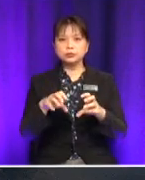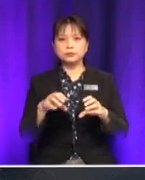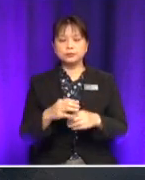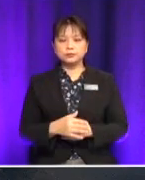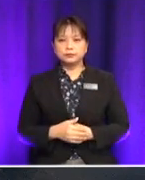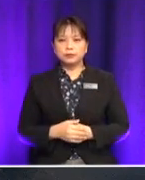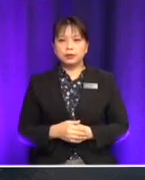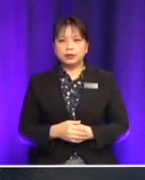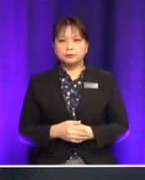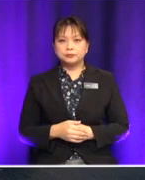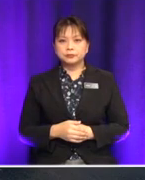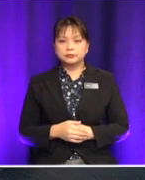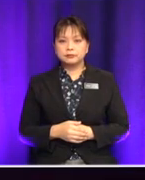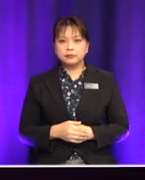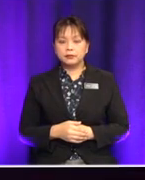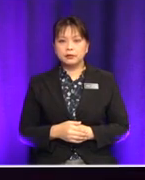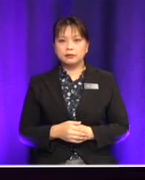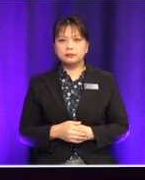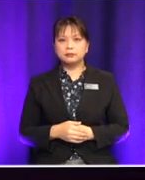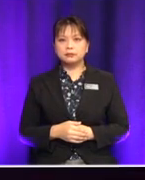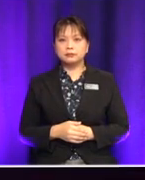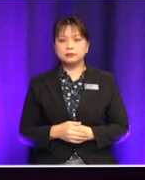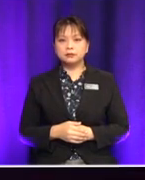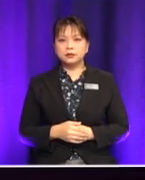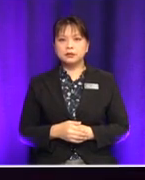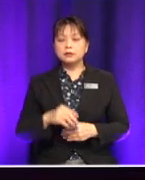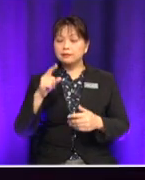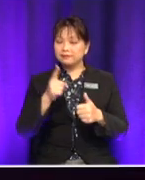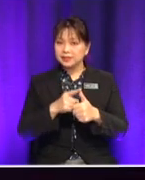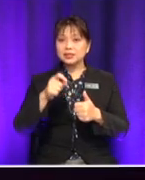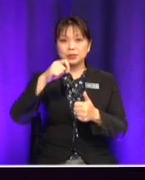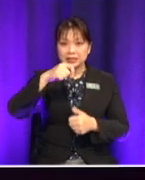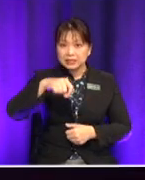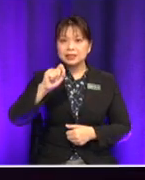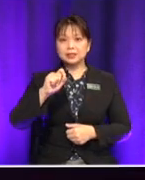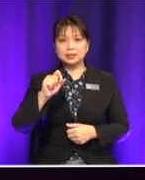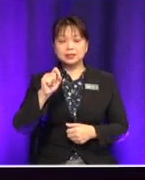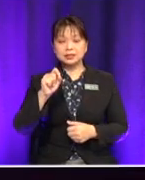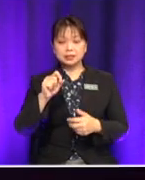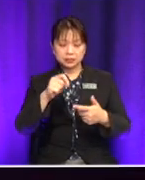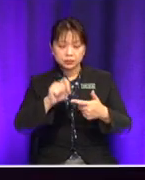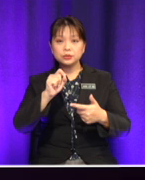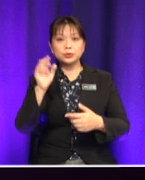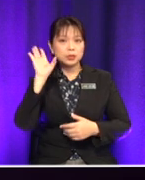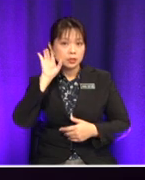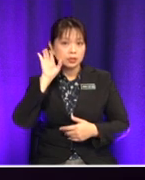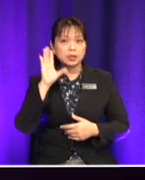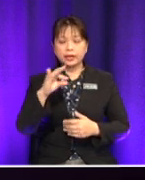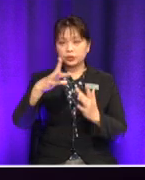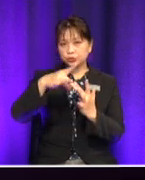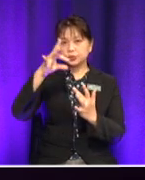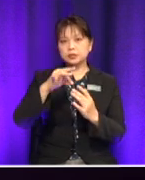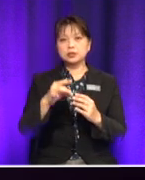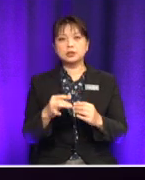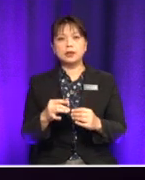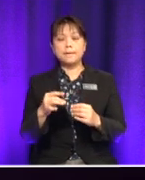question and audio, and you have to tick the options that you heard, and definitely you must choose the best answer and transfer